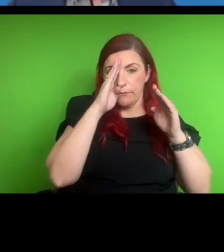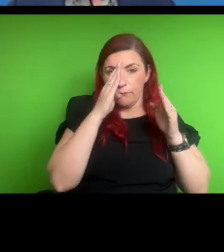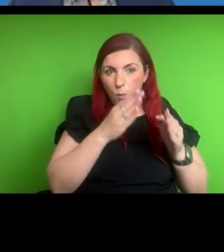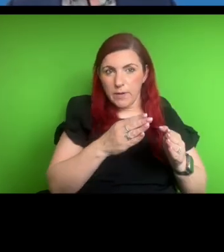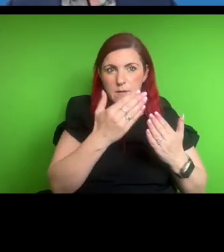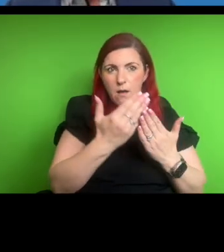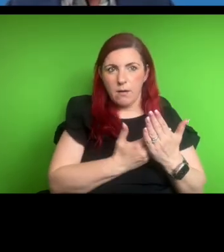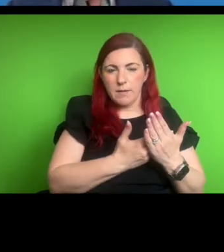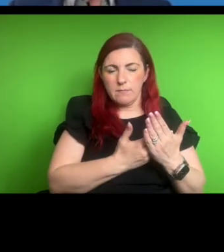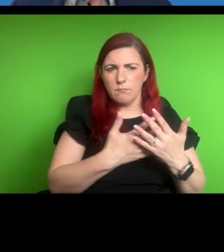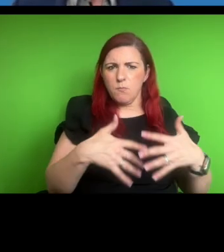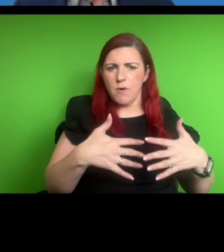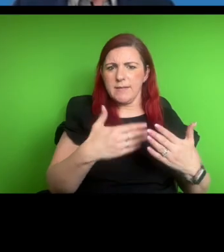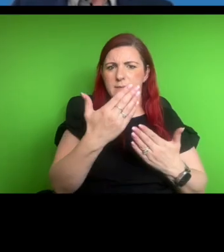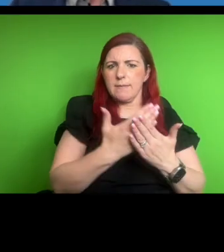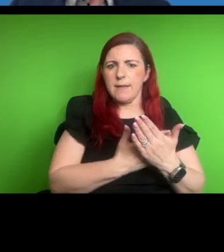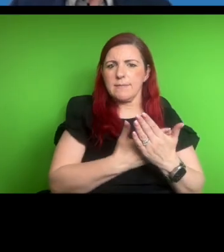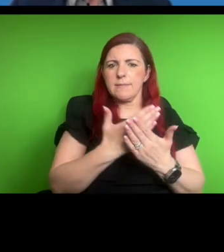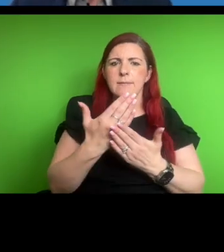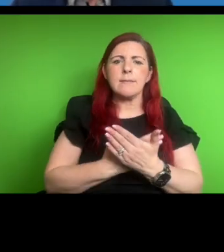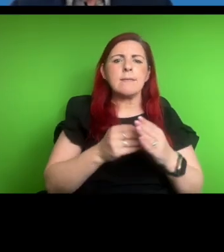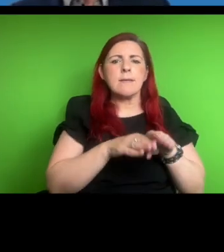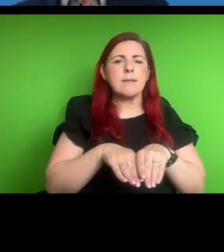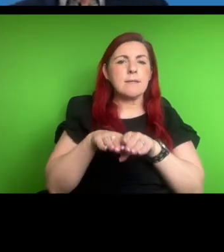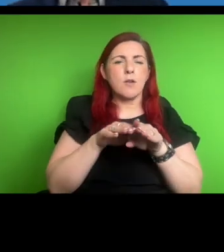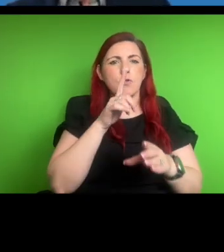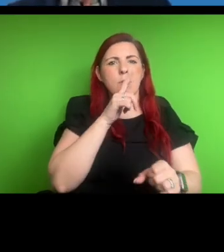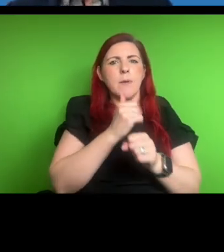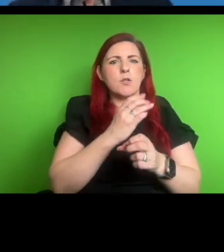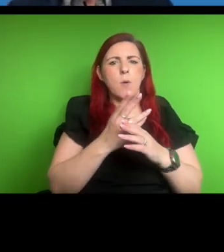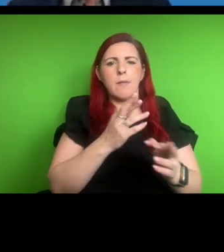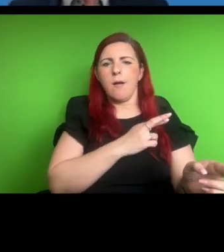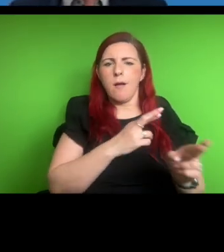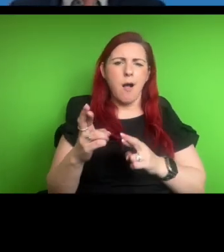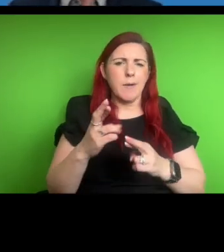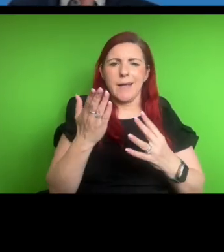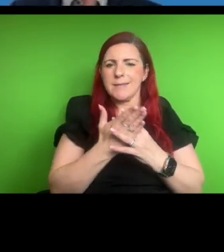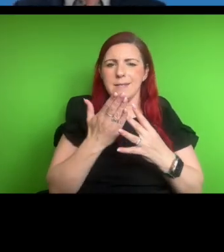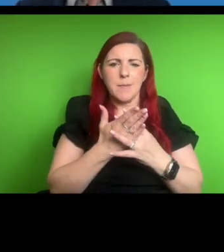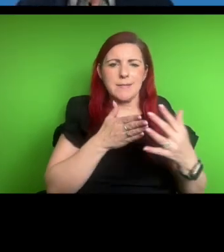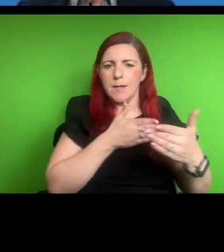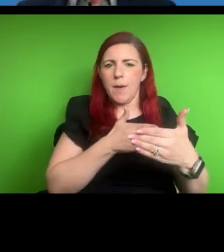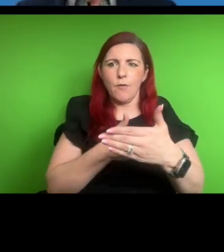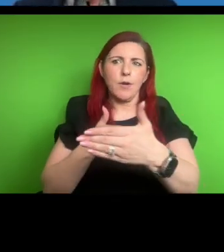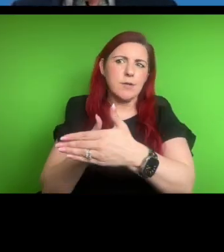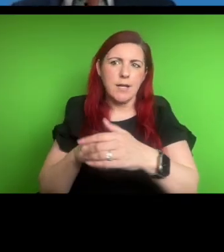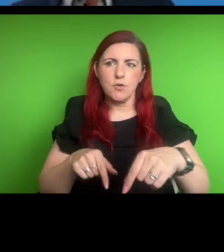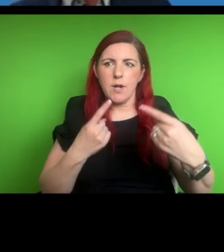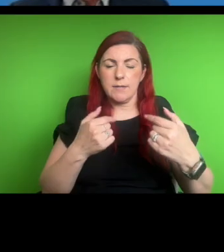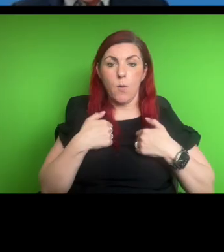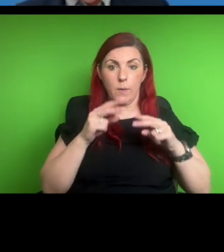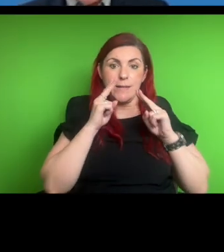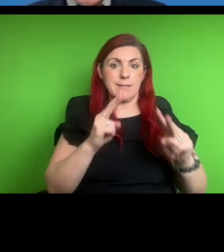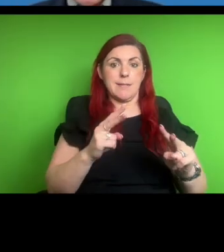addresses some of the common barriers, accessibility barriers and difficulties that we see consumer having with some